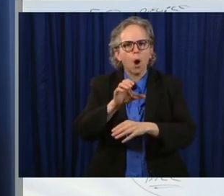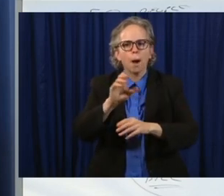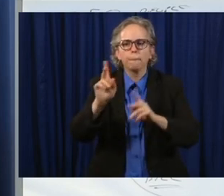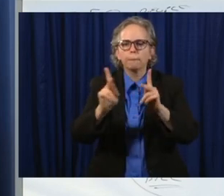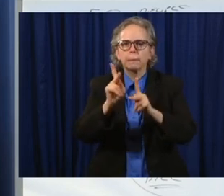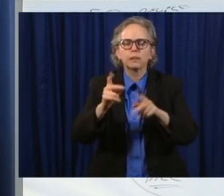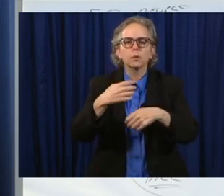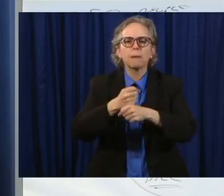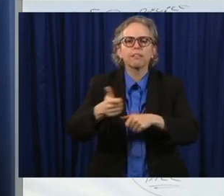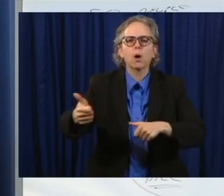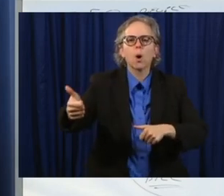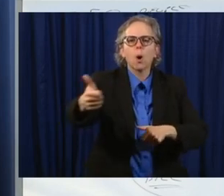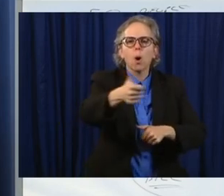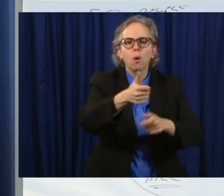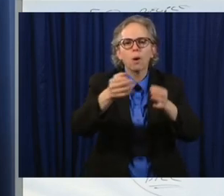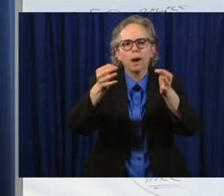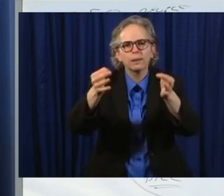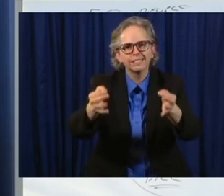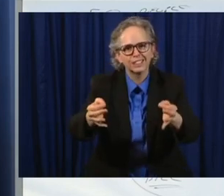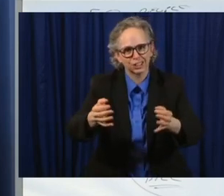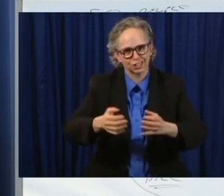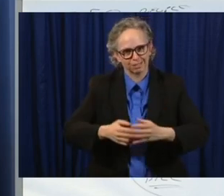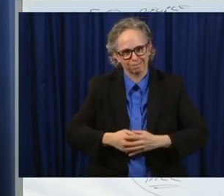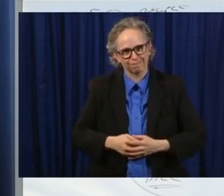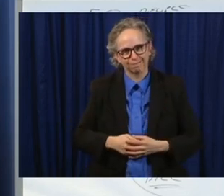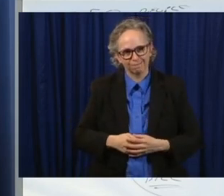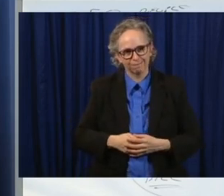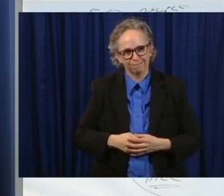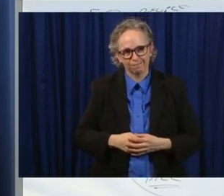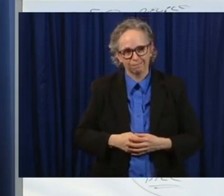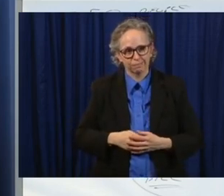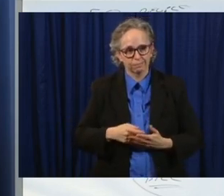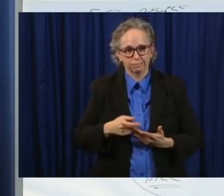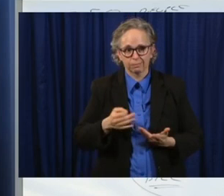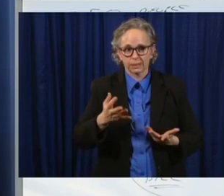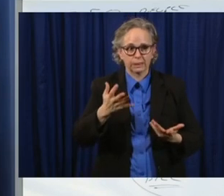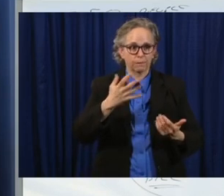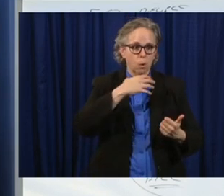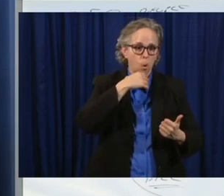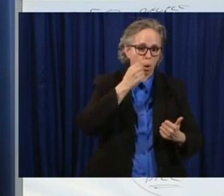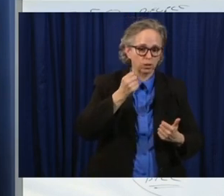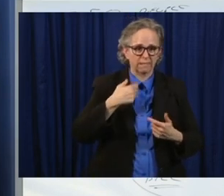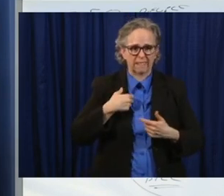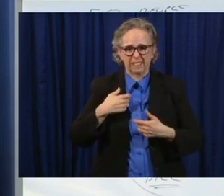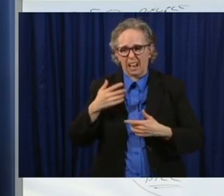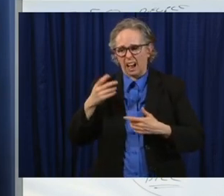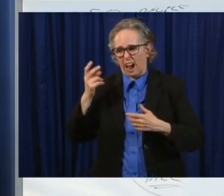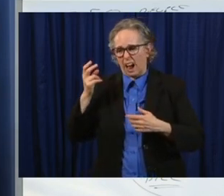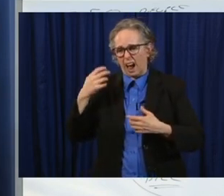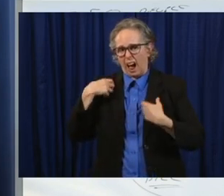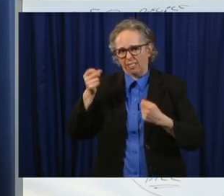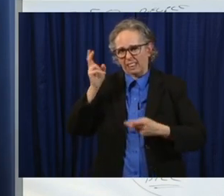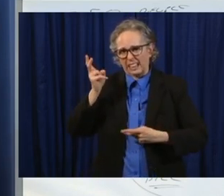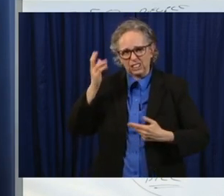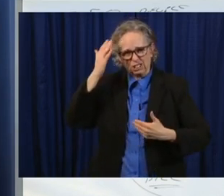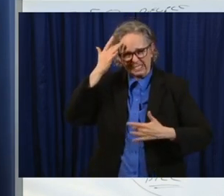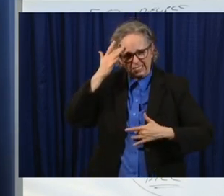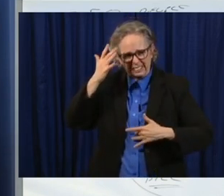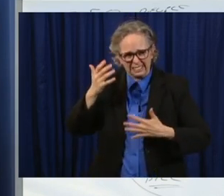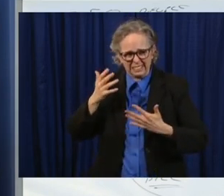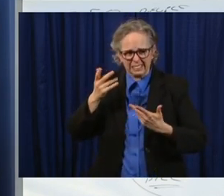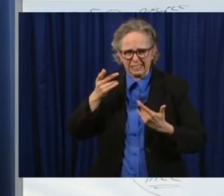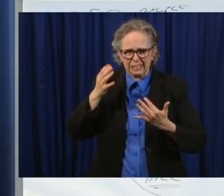who have a health problem, are going to be making their own decisions. Are they going to go out?